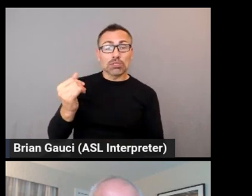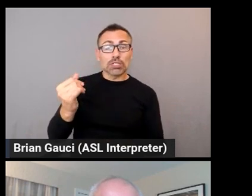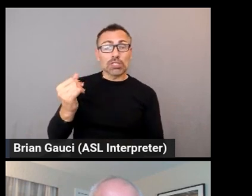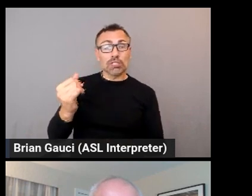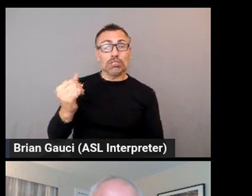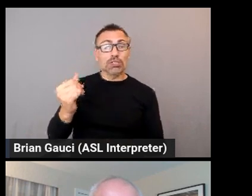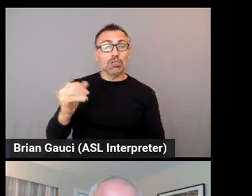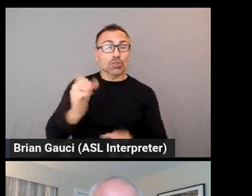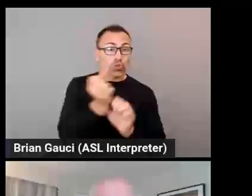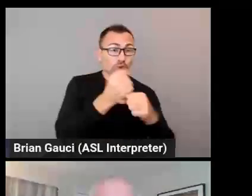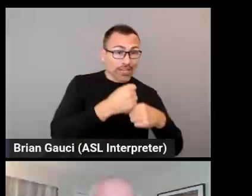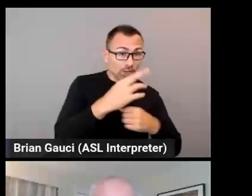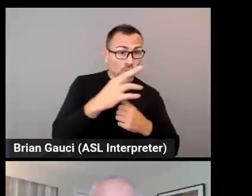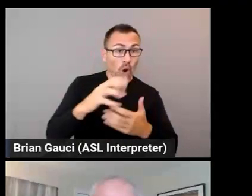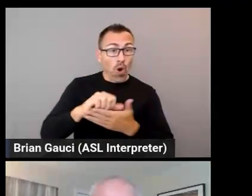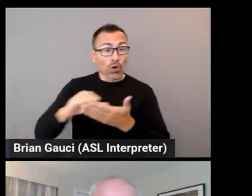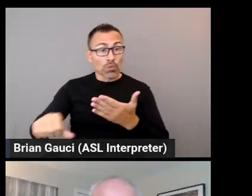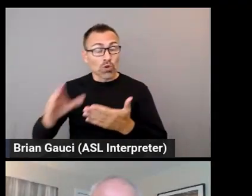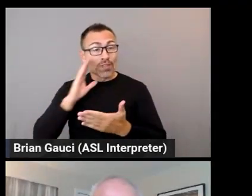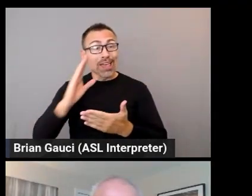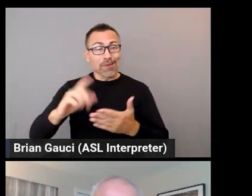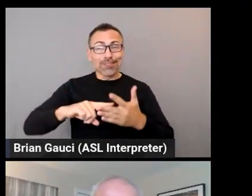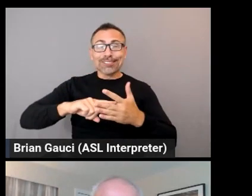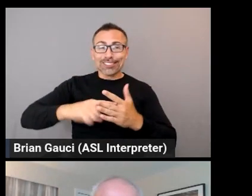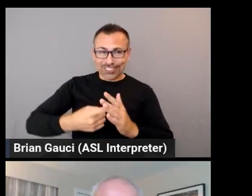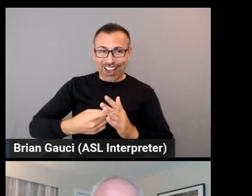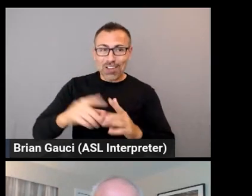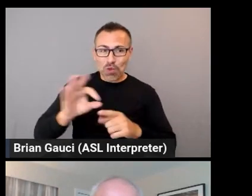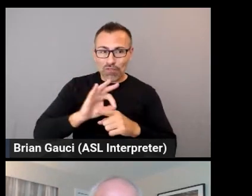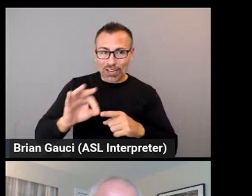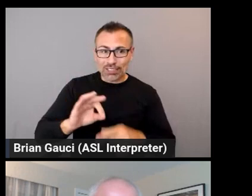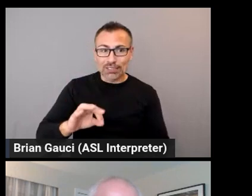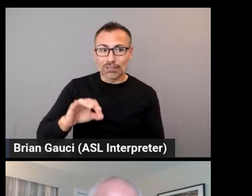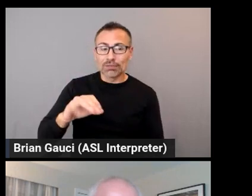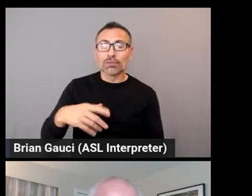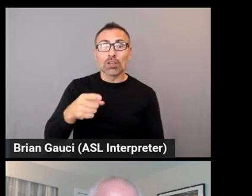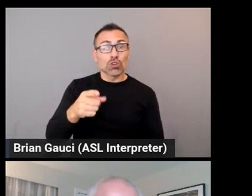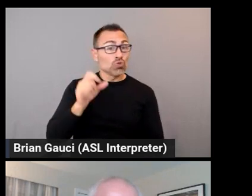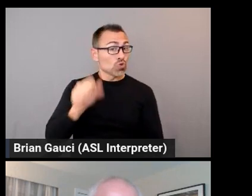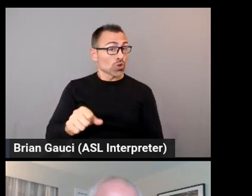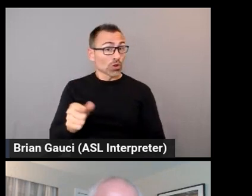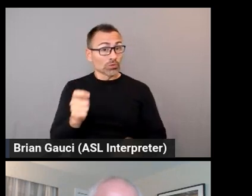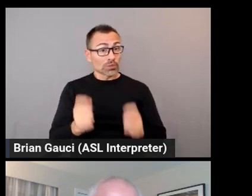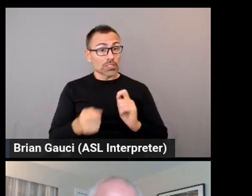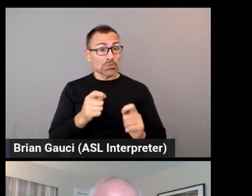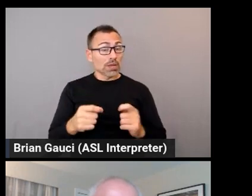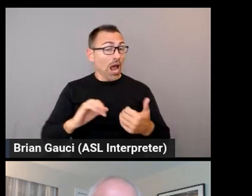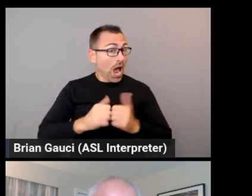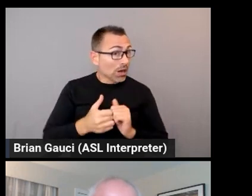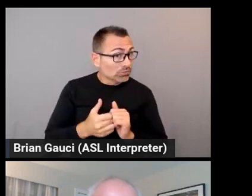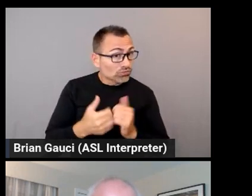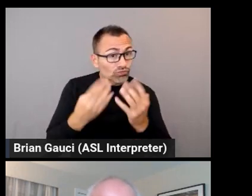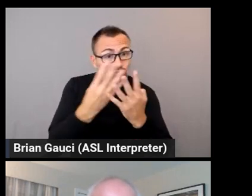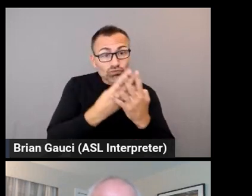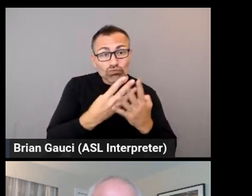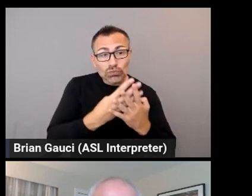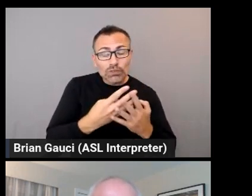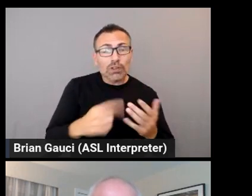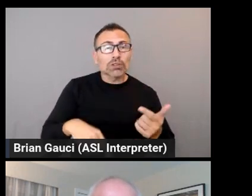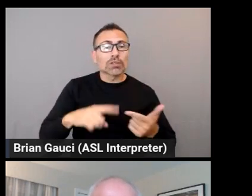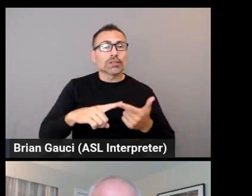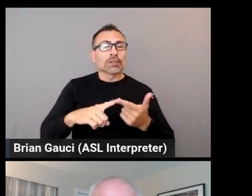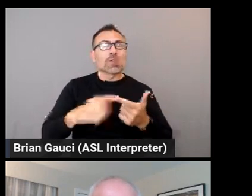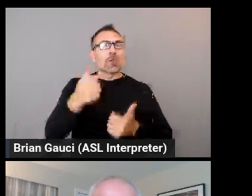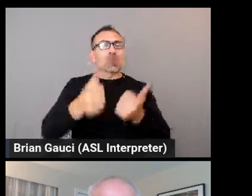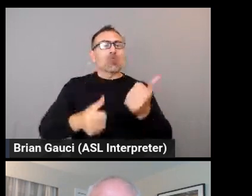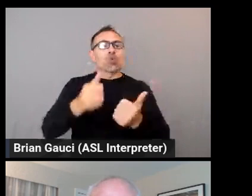function. You might go and customize this. Commonly, you want to filter the type of objects that you want to trigger a function on.